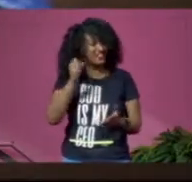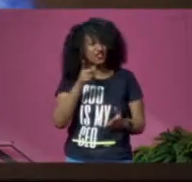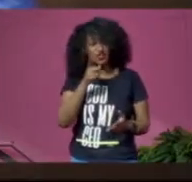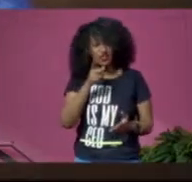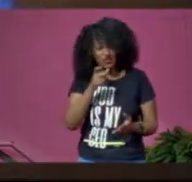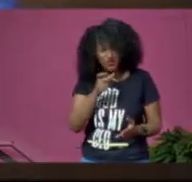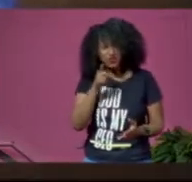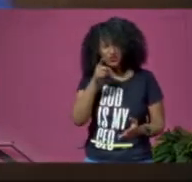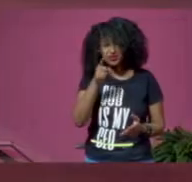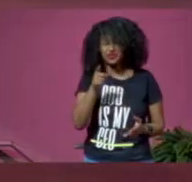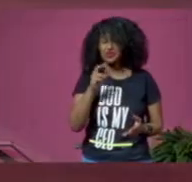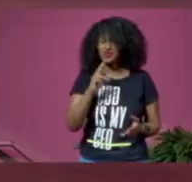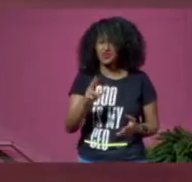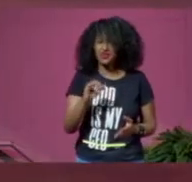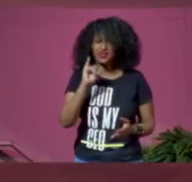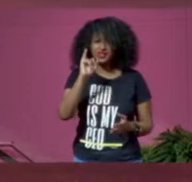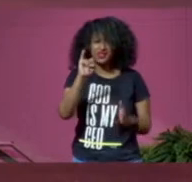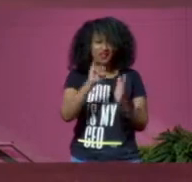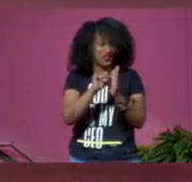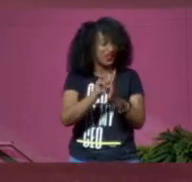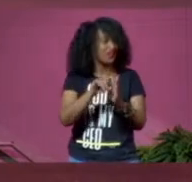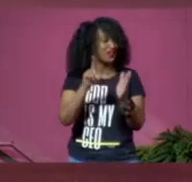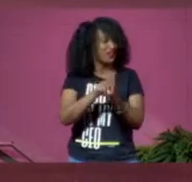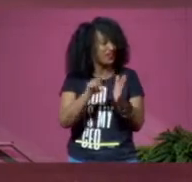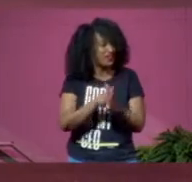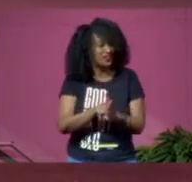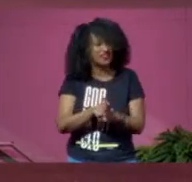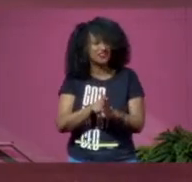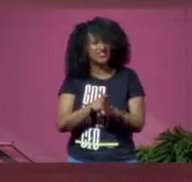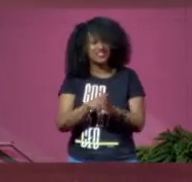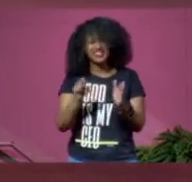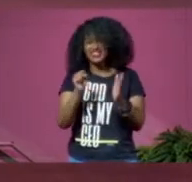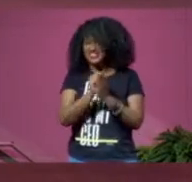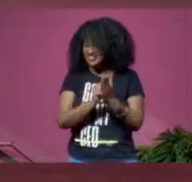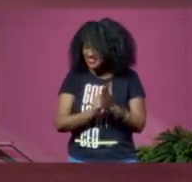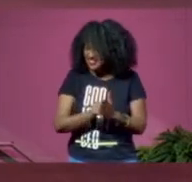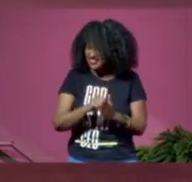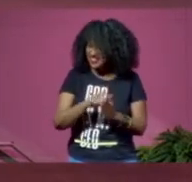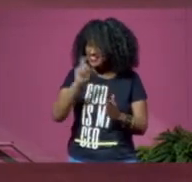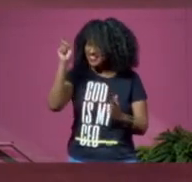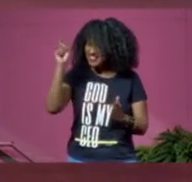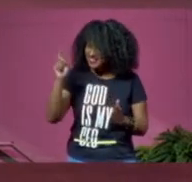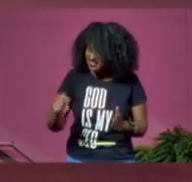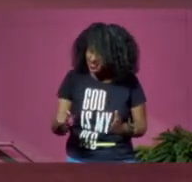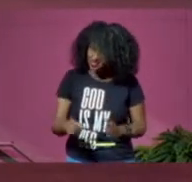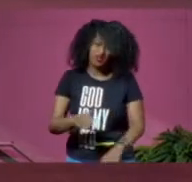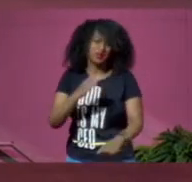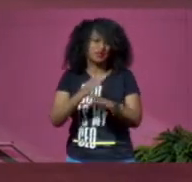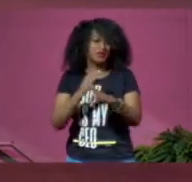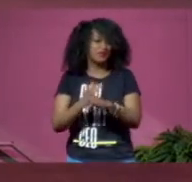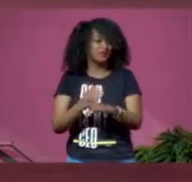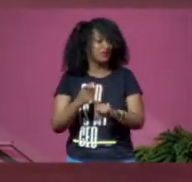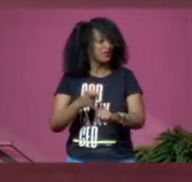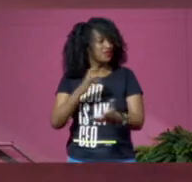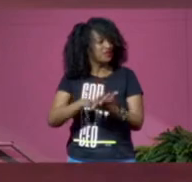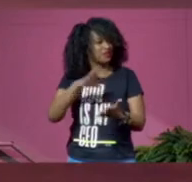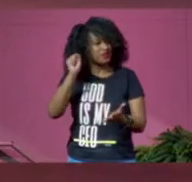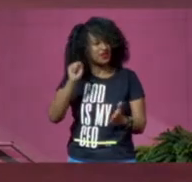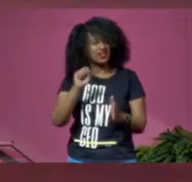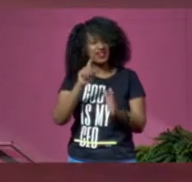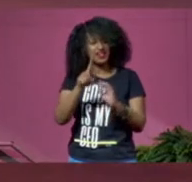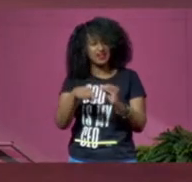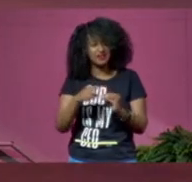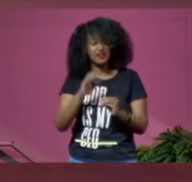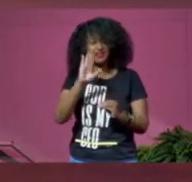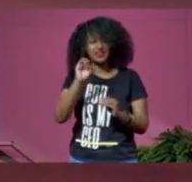said, if it wasn't important, they wouldn't spend all that time trying to keep you from learning about who you are. And child of God, watch